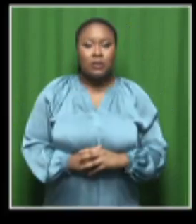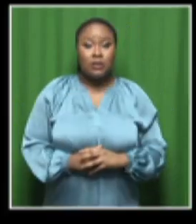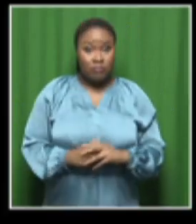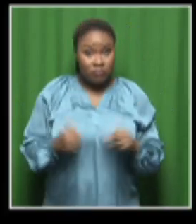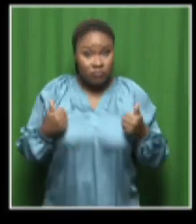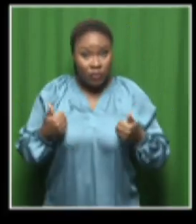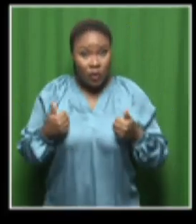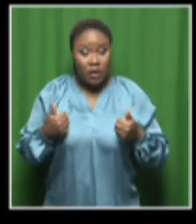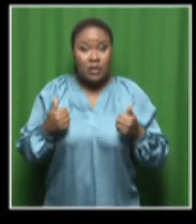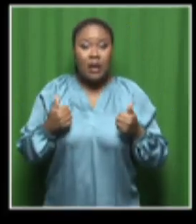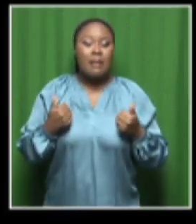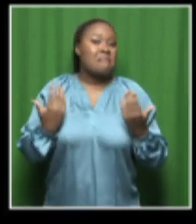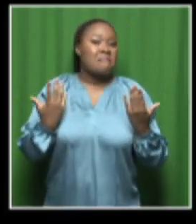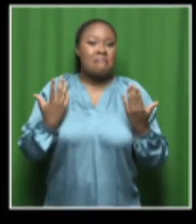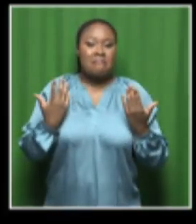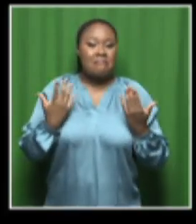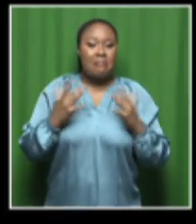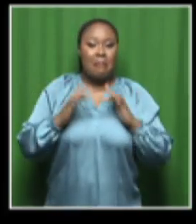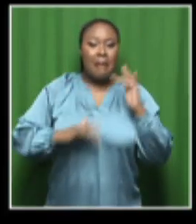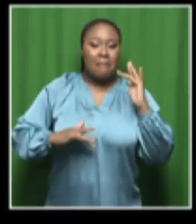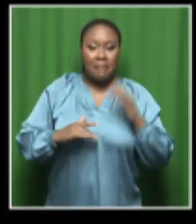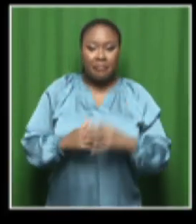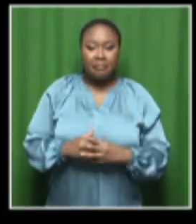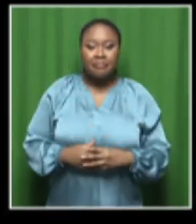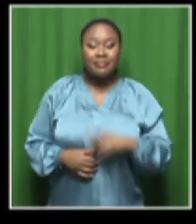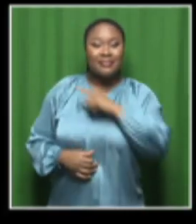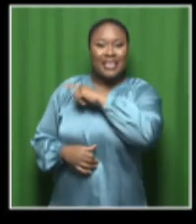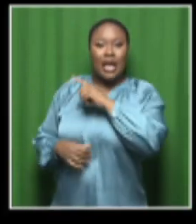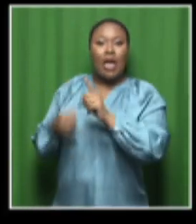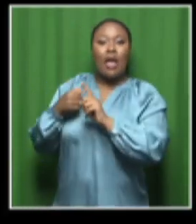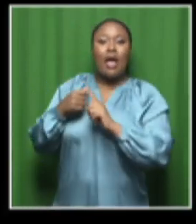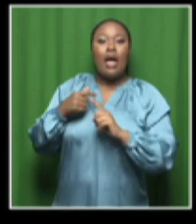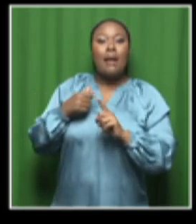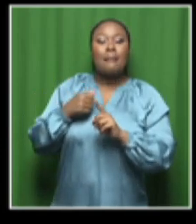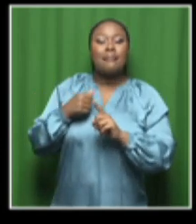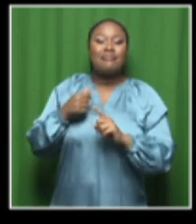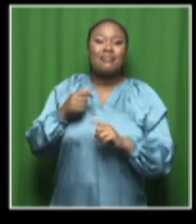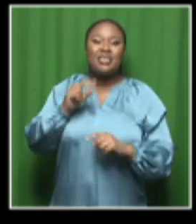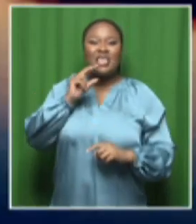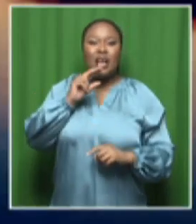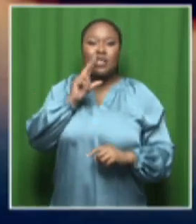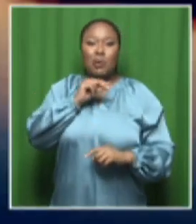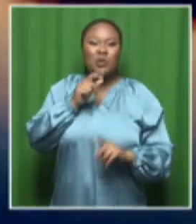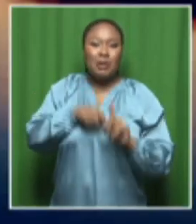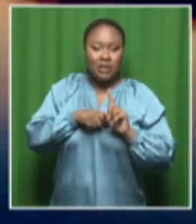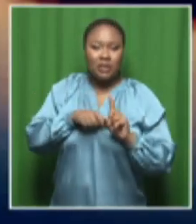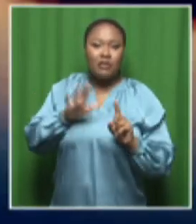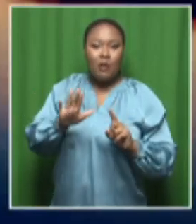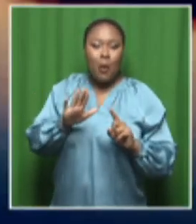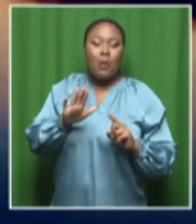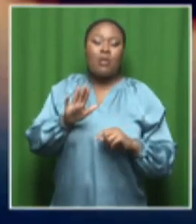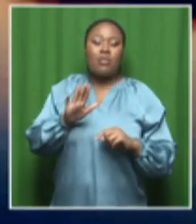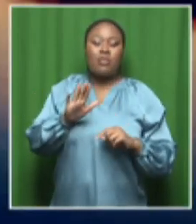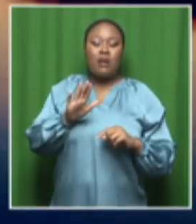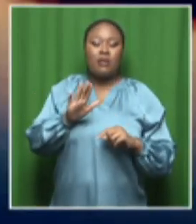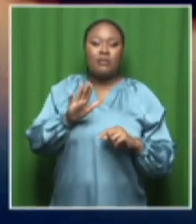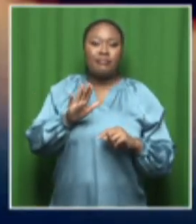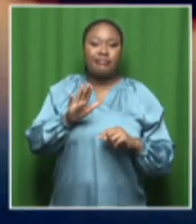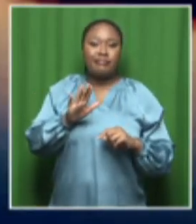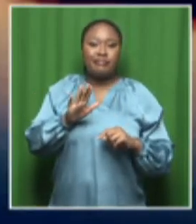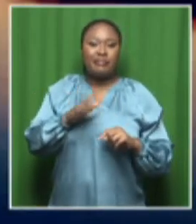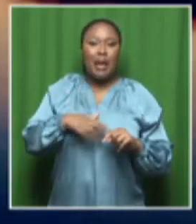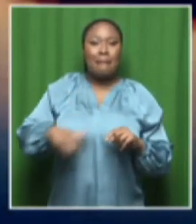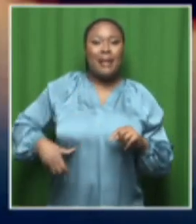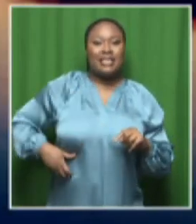We have lost Dalfrenzo there. He is the museum ambassador and assistant GM of the De Woop collection, talking to us